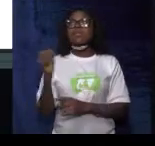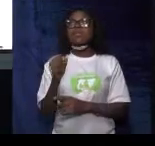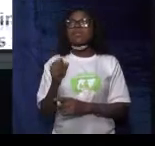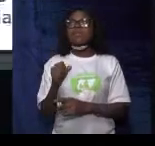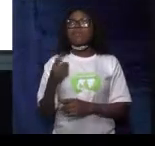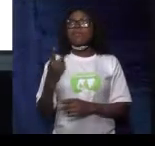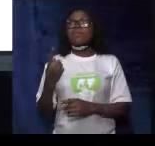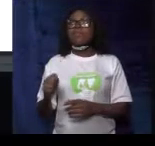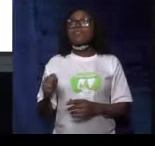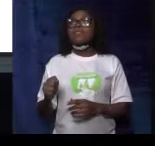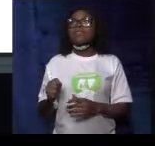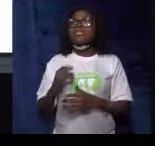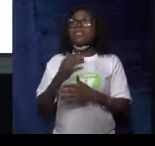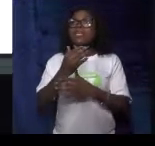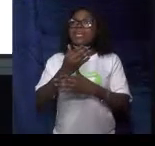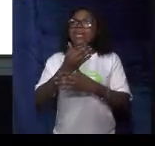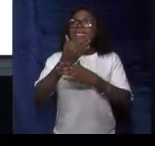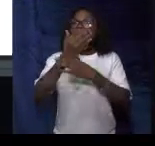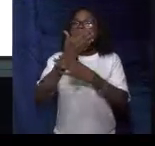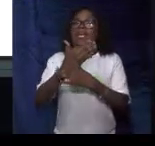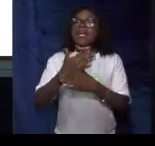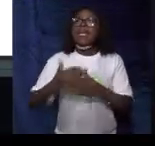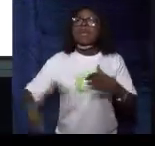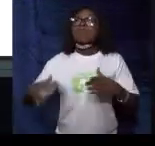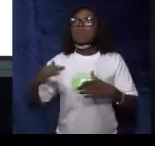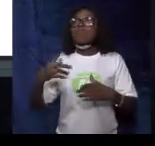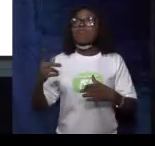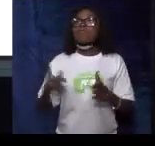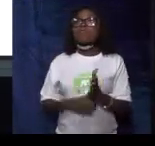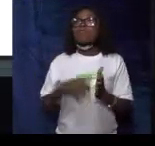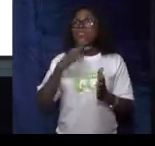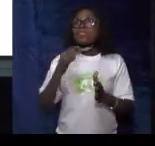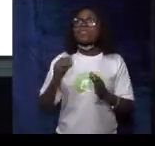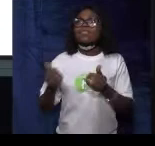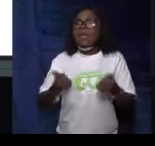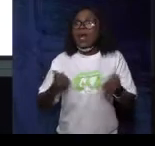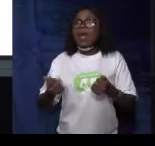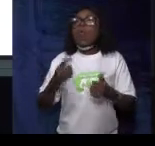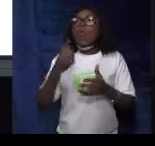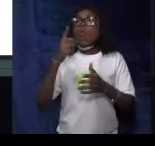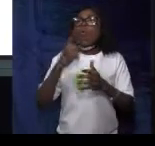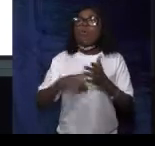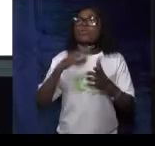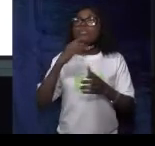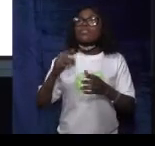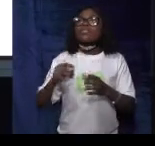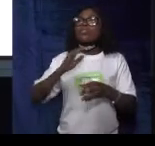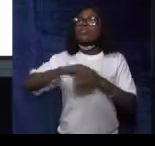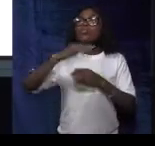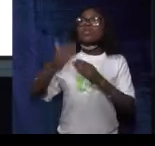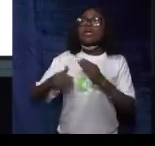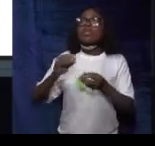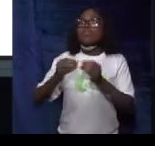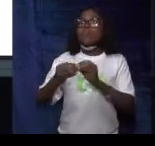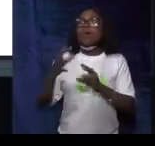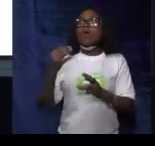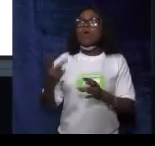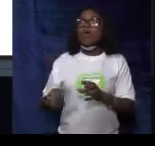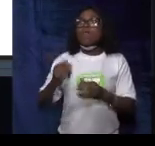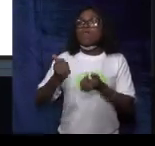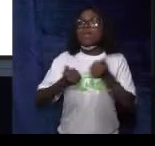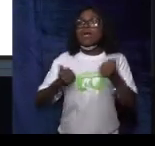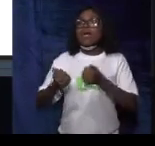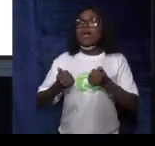The next question says, the average of cars using a parking lot from Monday to Friday is 32. What is the total number of cars parked from